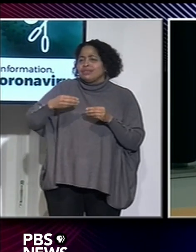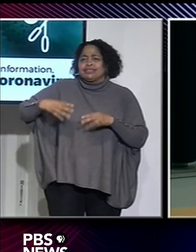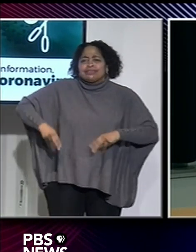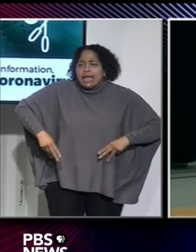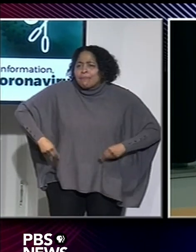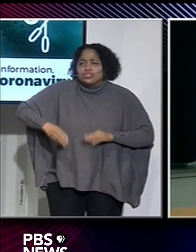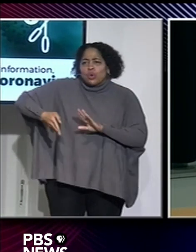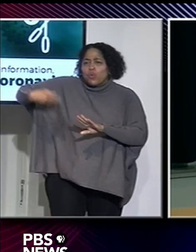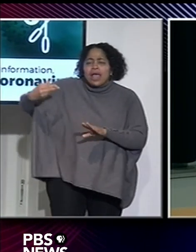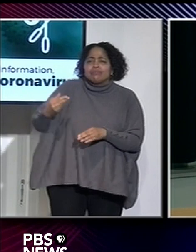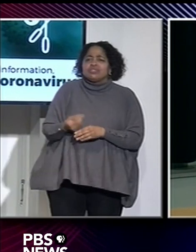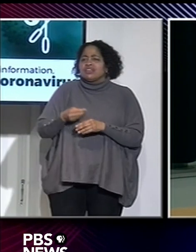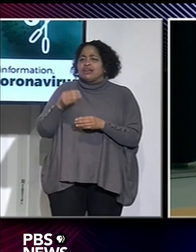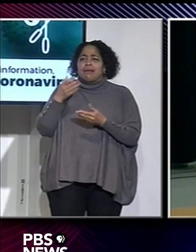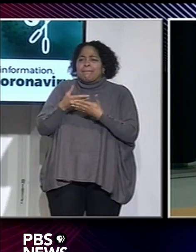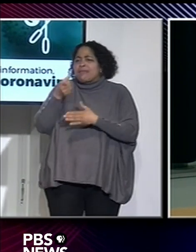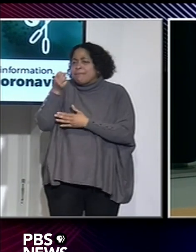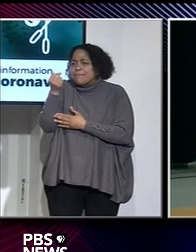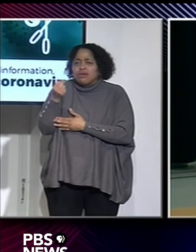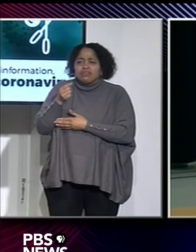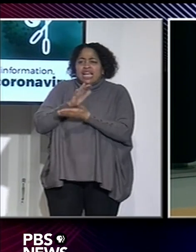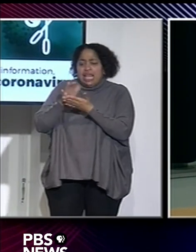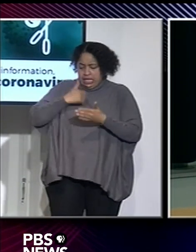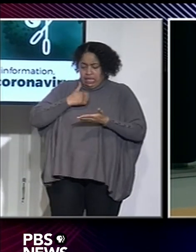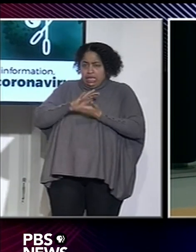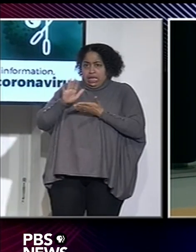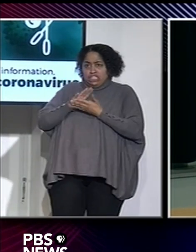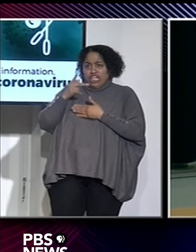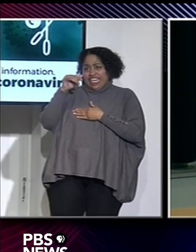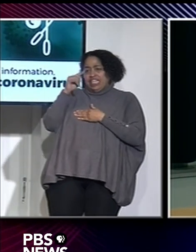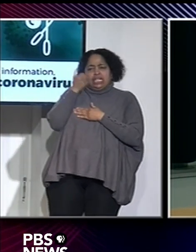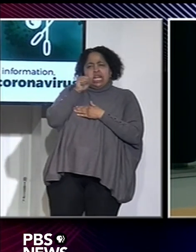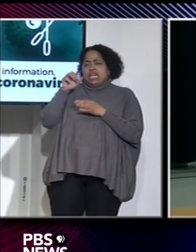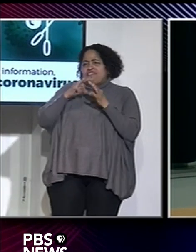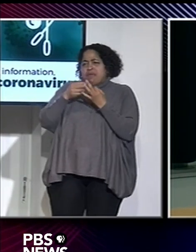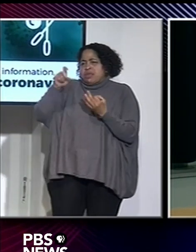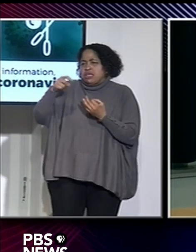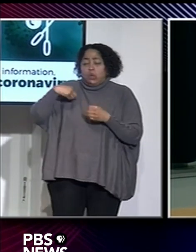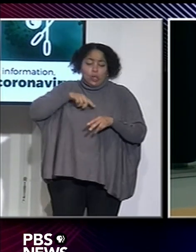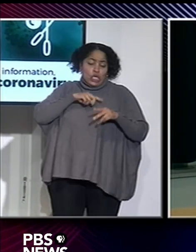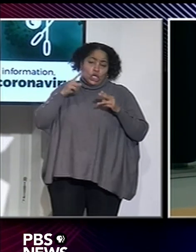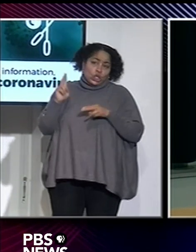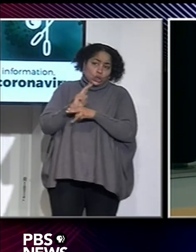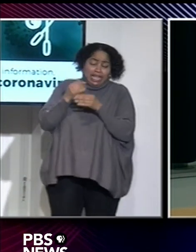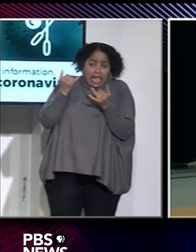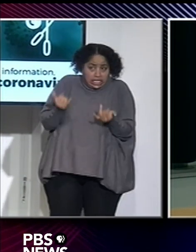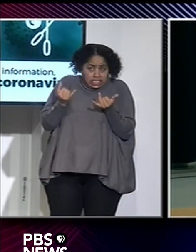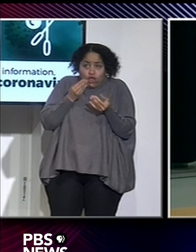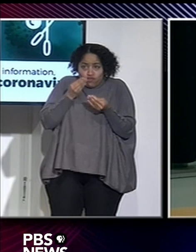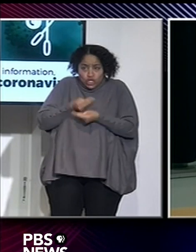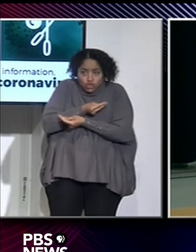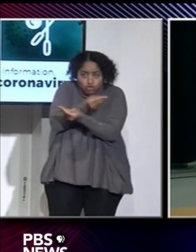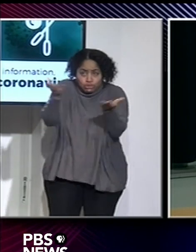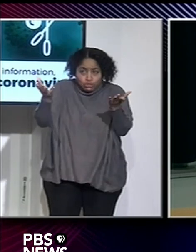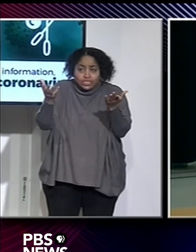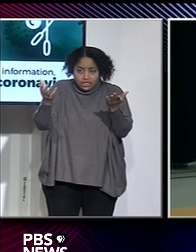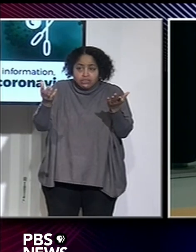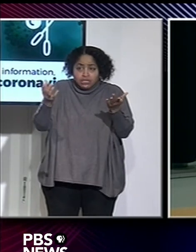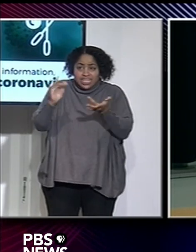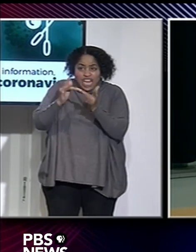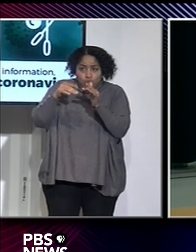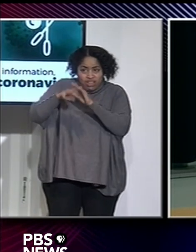kits, and anything else a family might need. We are using the existing food distribution network in the city.